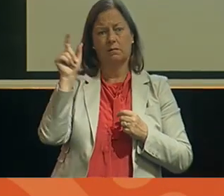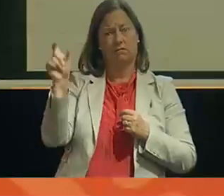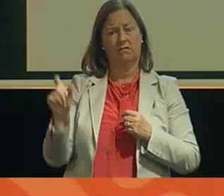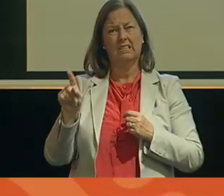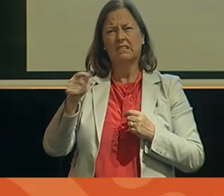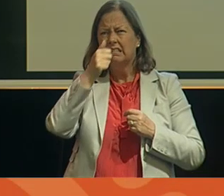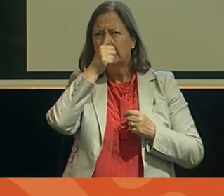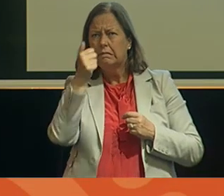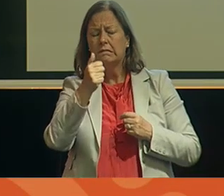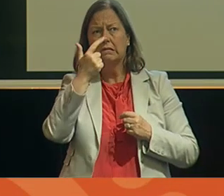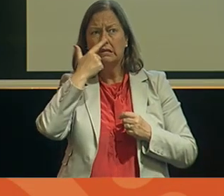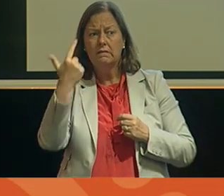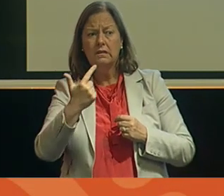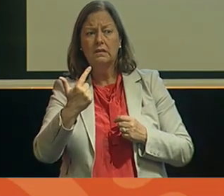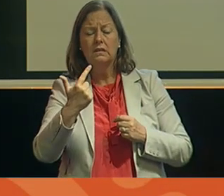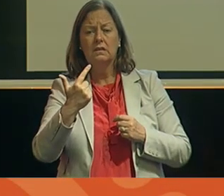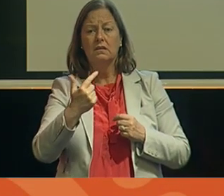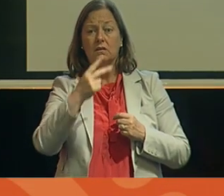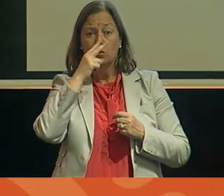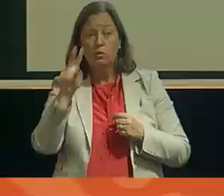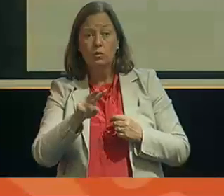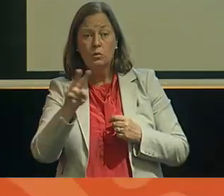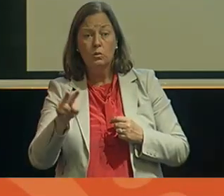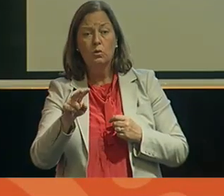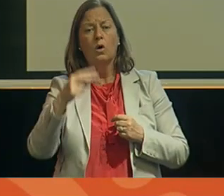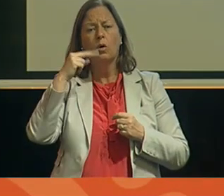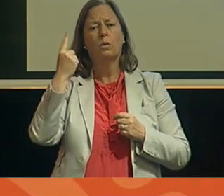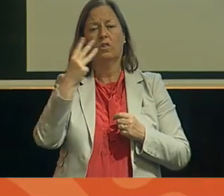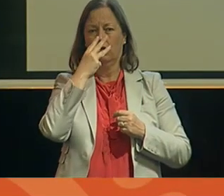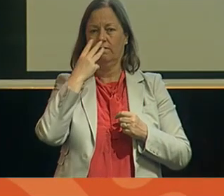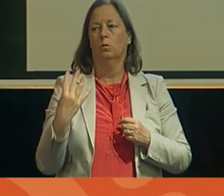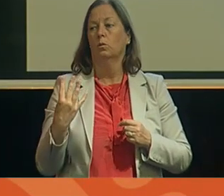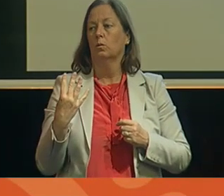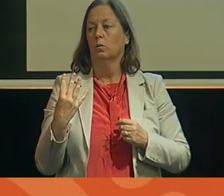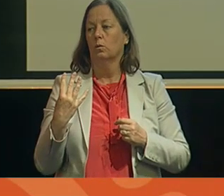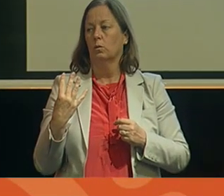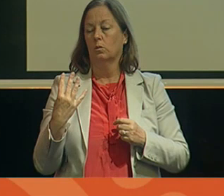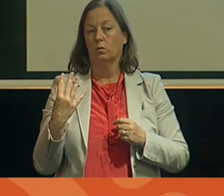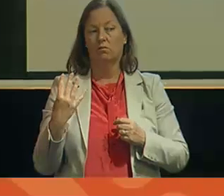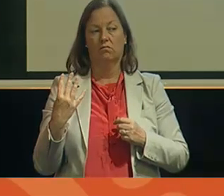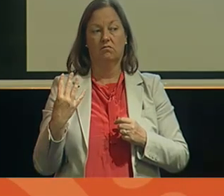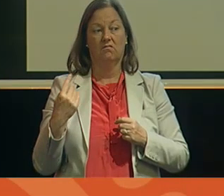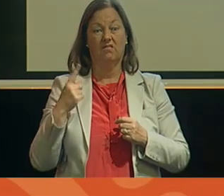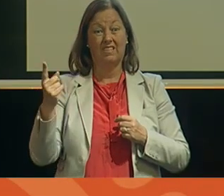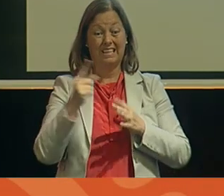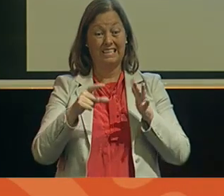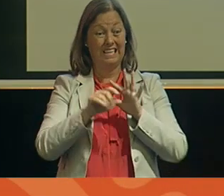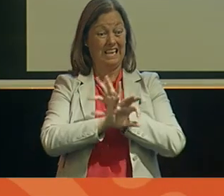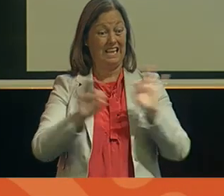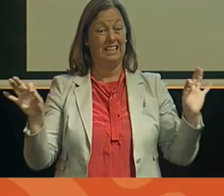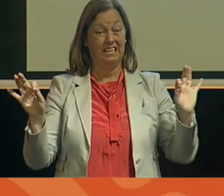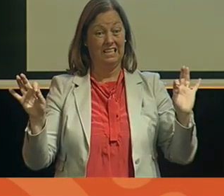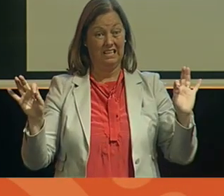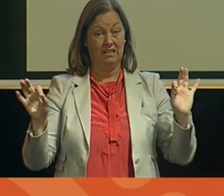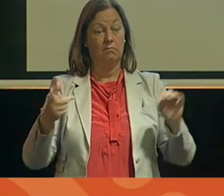16, 17, 22, and the oldest was 34. They didn't do anything wrong, but they will be put